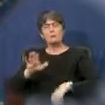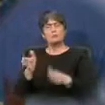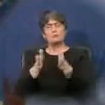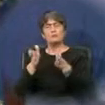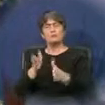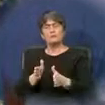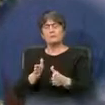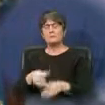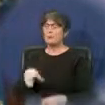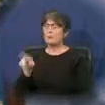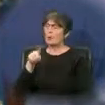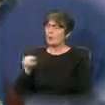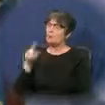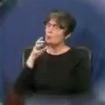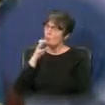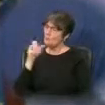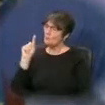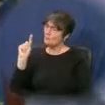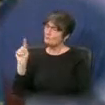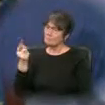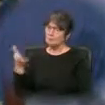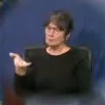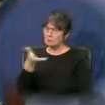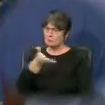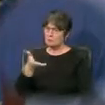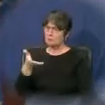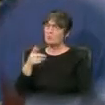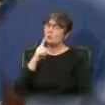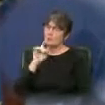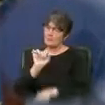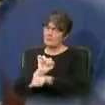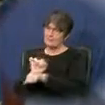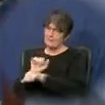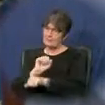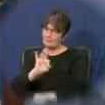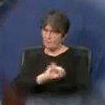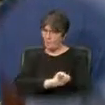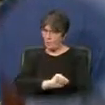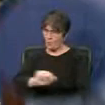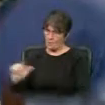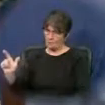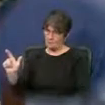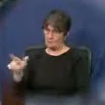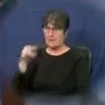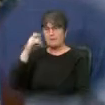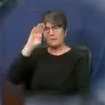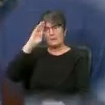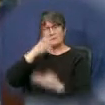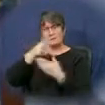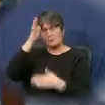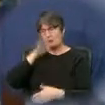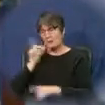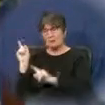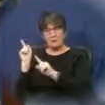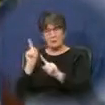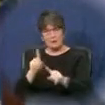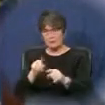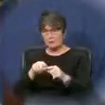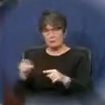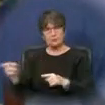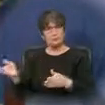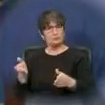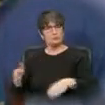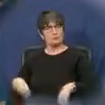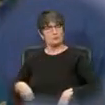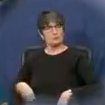Whoever wishes to be first among you will be the slave of all. For the Son of Man did not come to be served, but